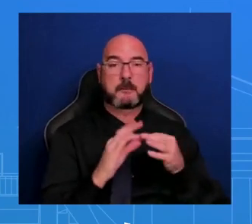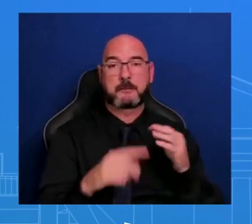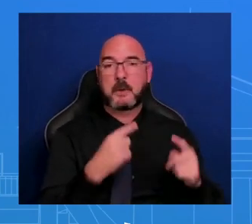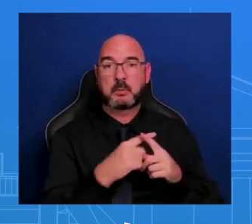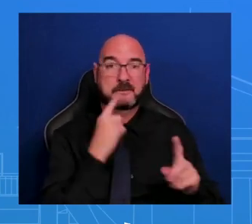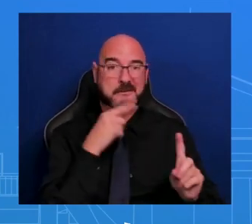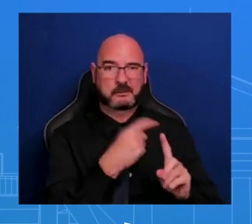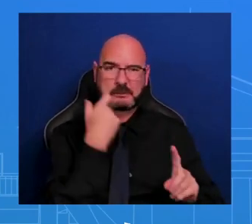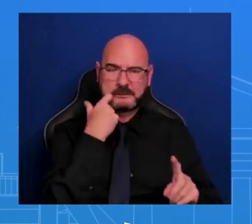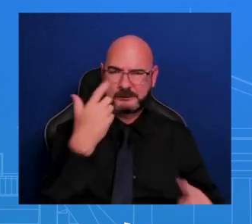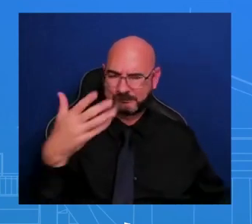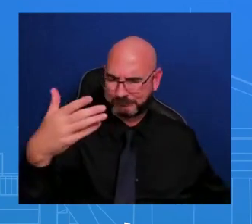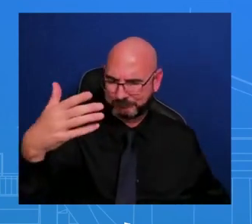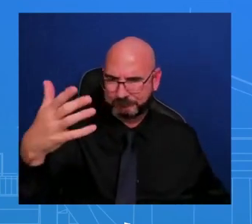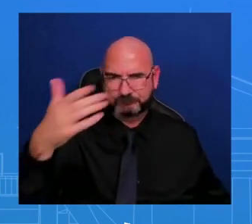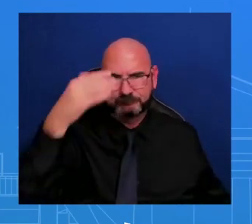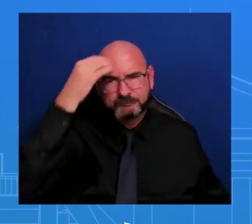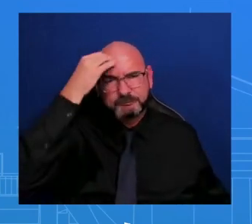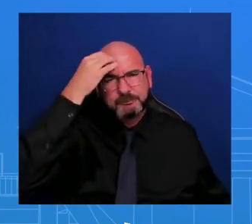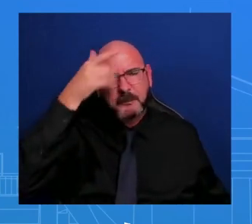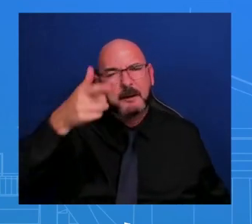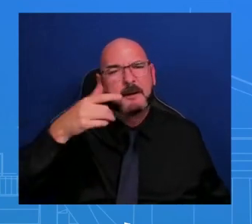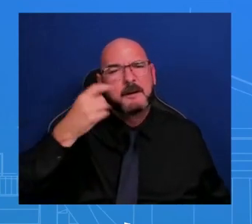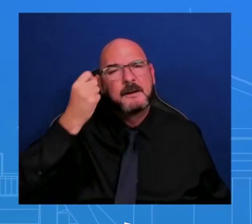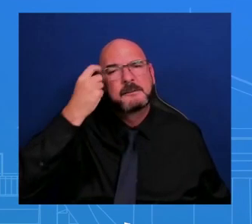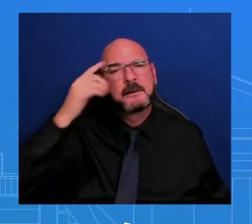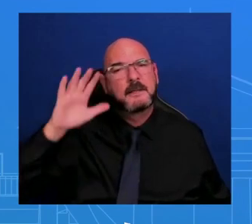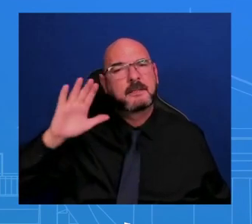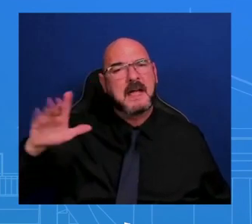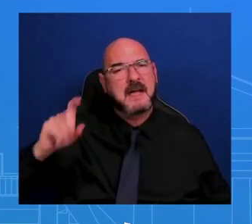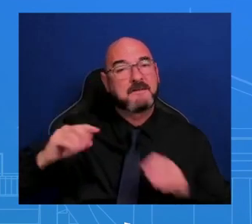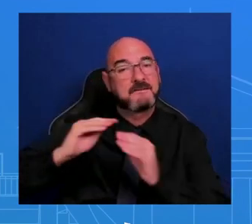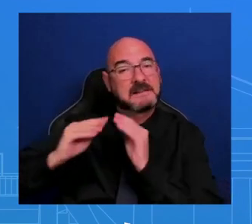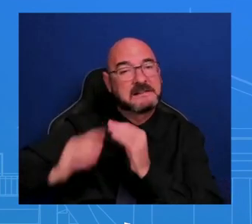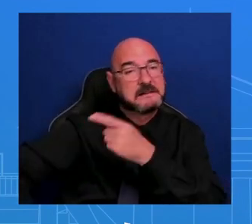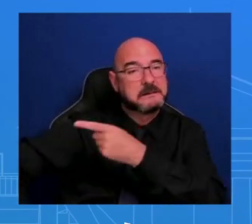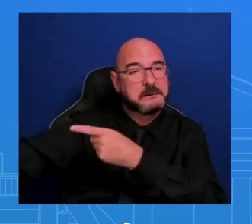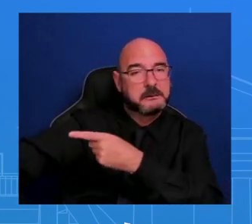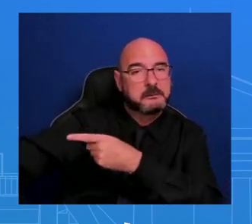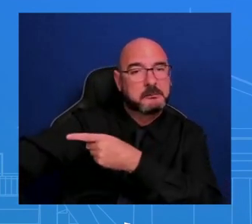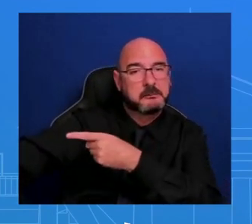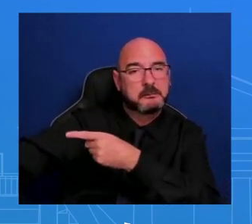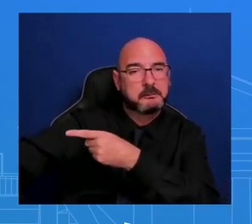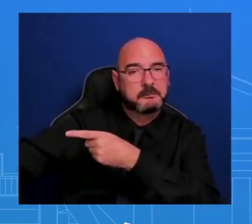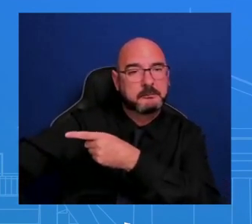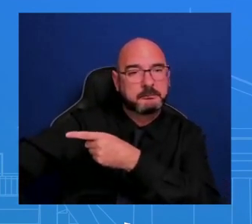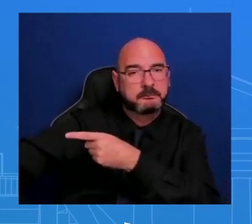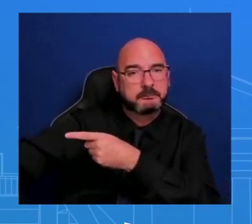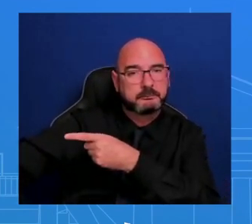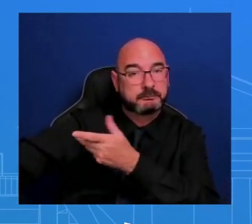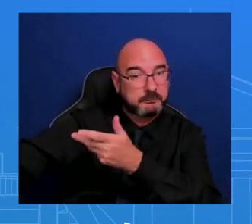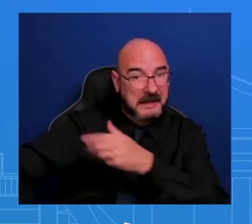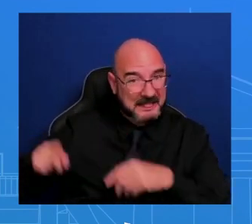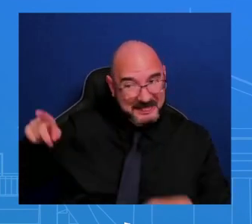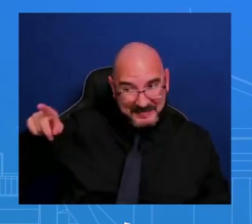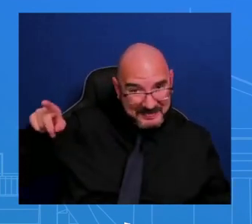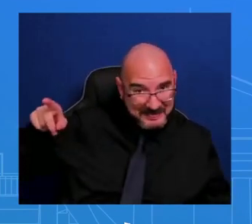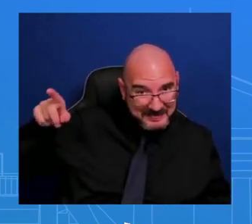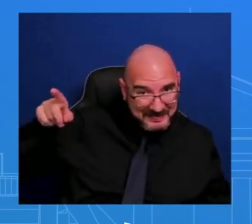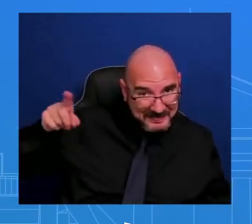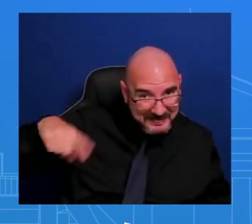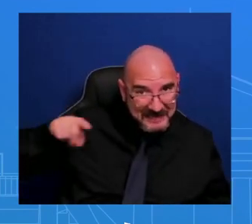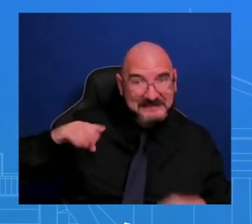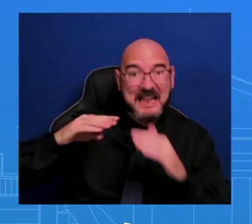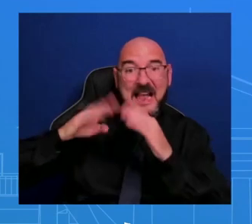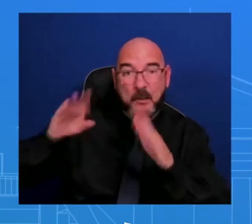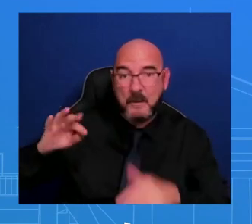It is for them to fix, right? It is for them to decide who is going to be the speaker, them meeting the House Republicans. They gotta get